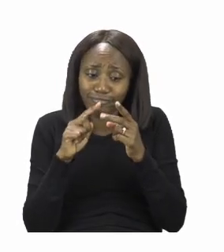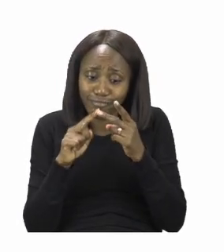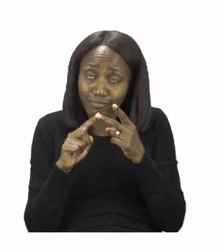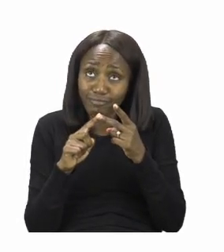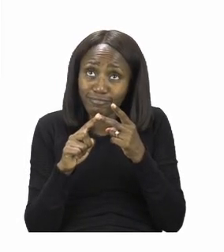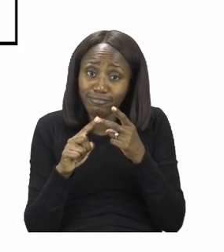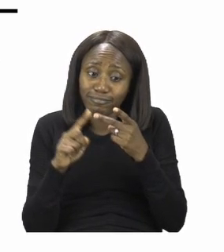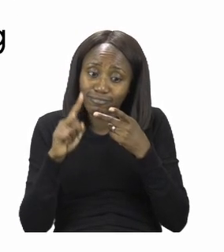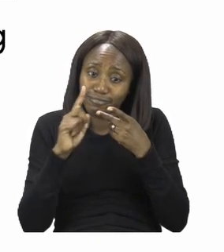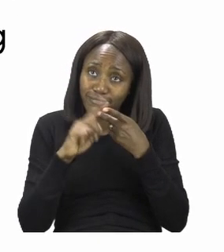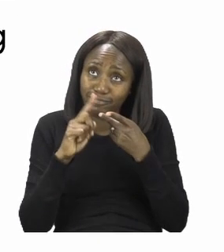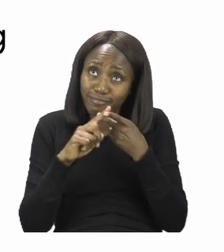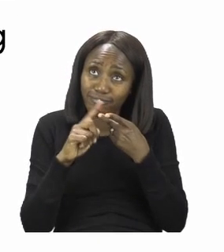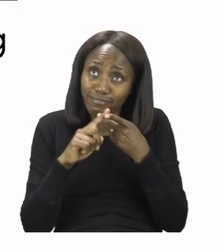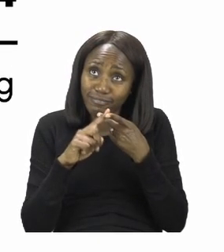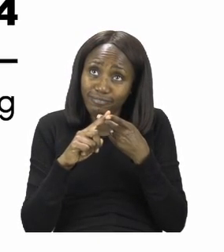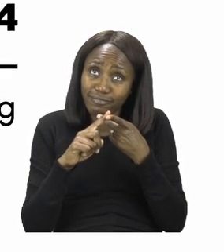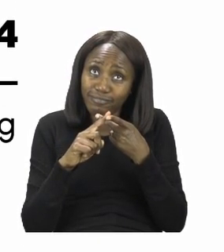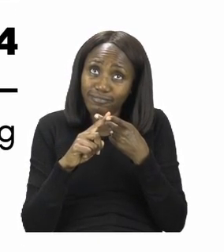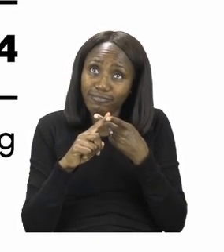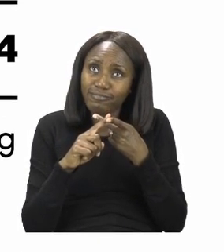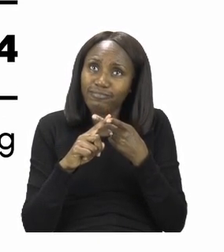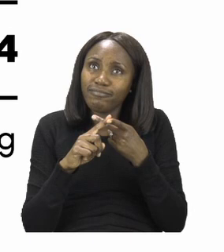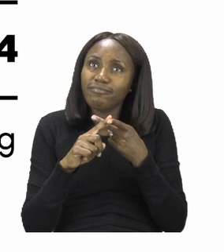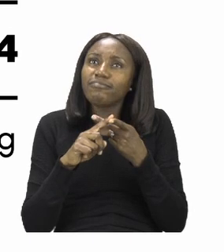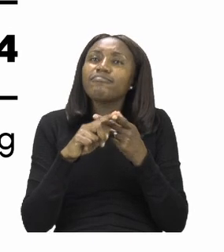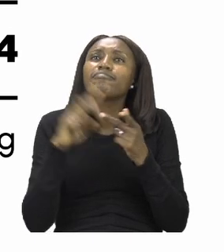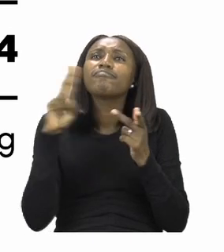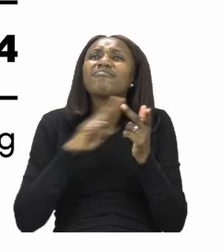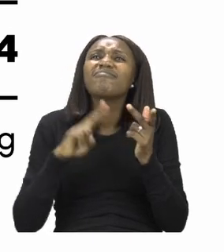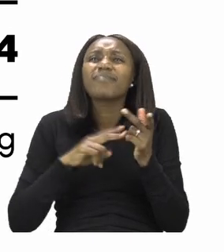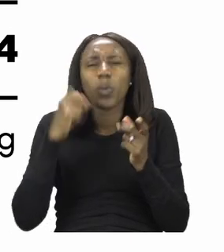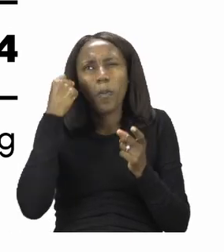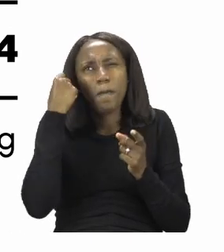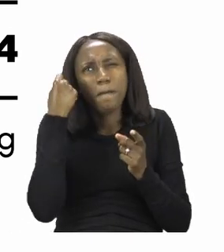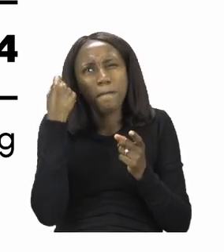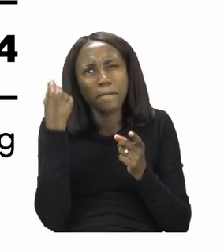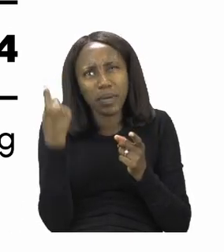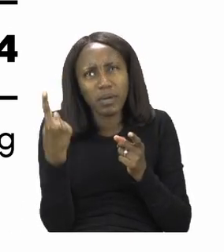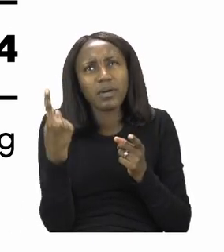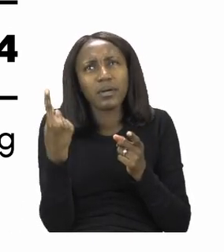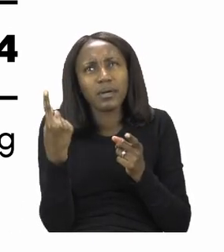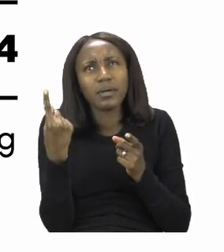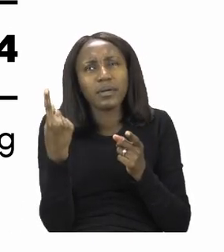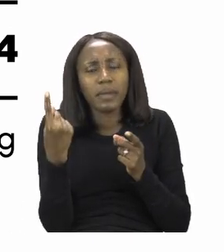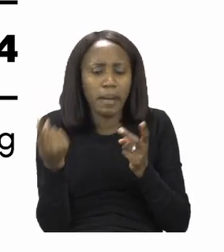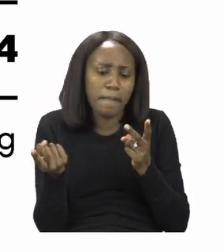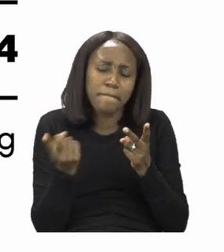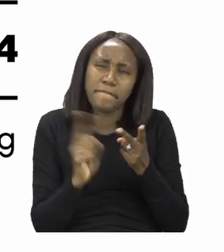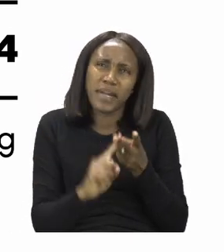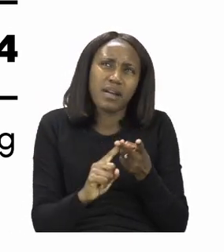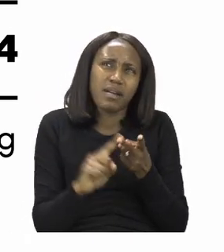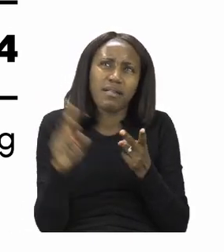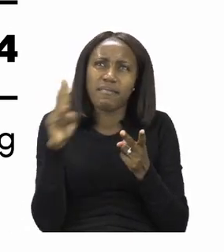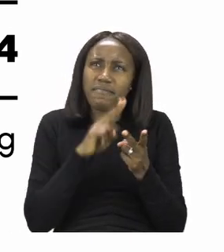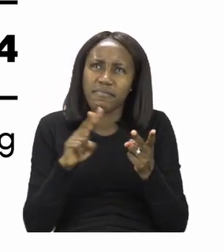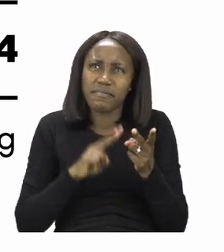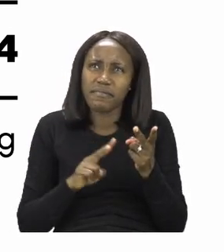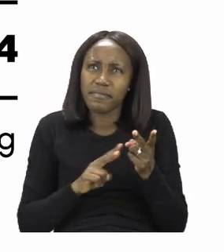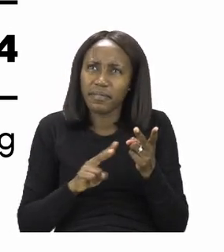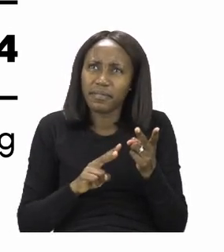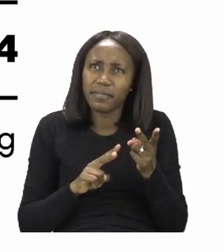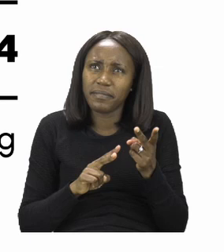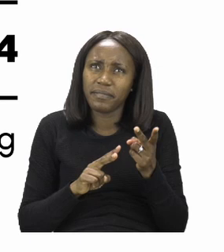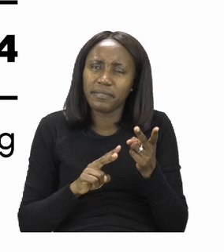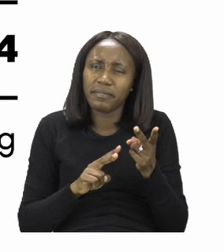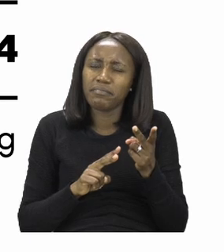first time we're going to read it so we understand the problem. The second time is to